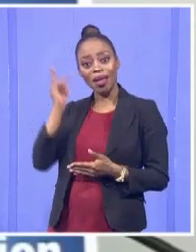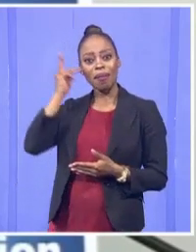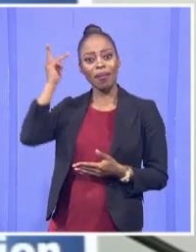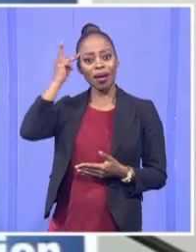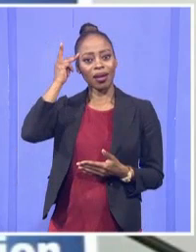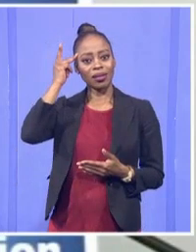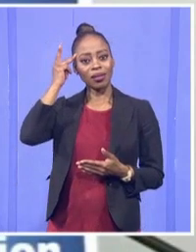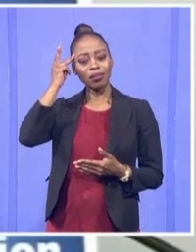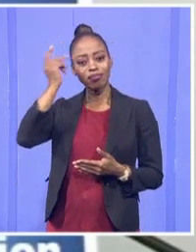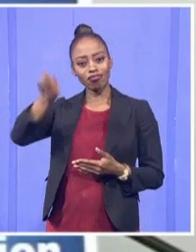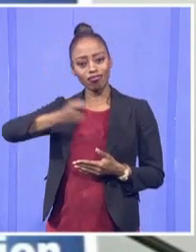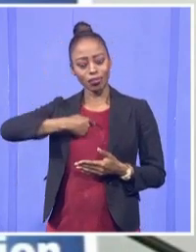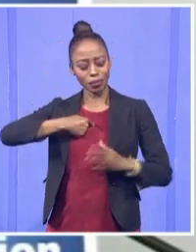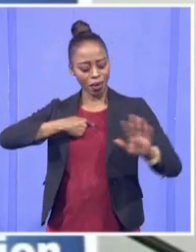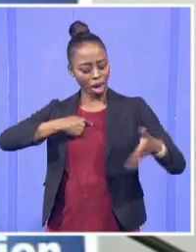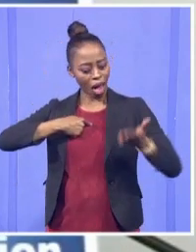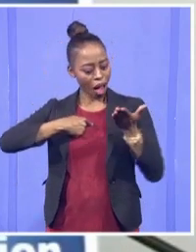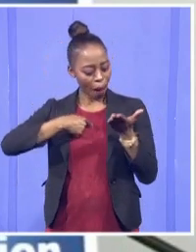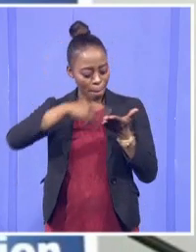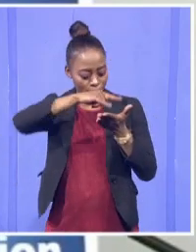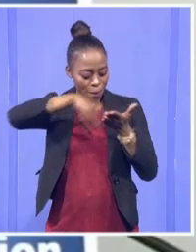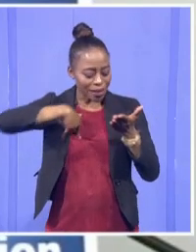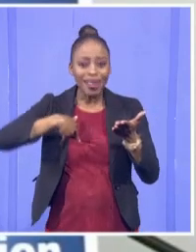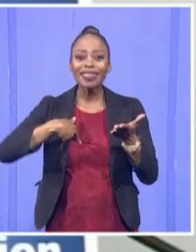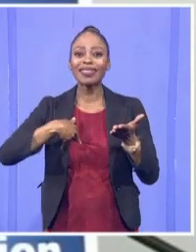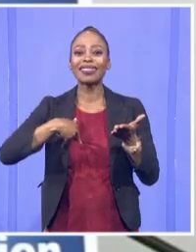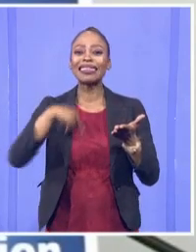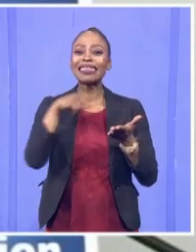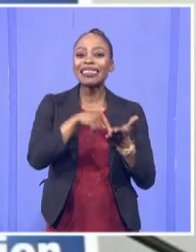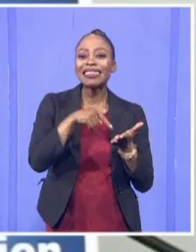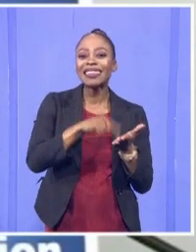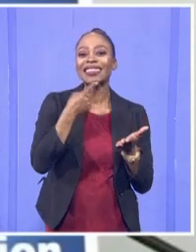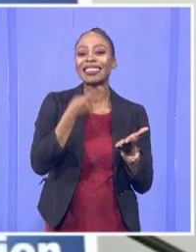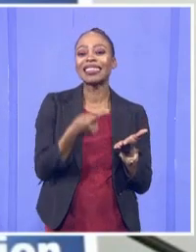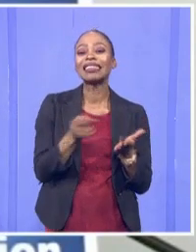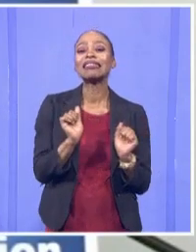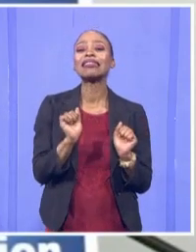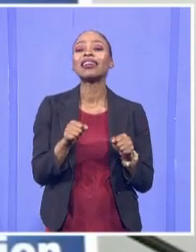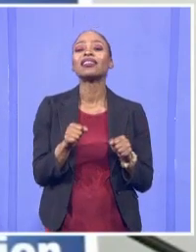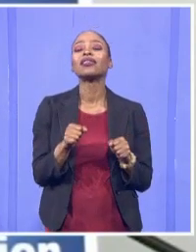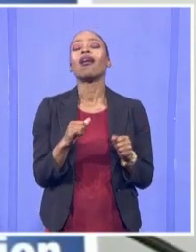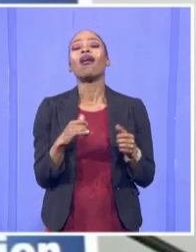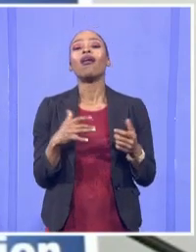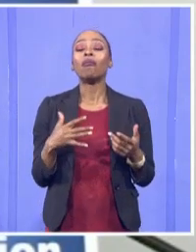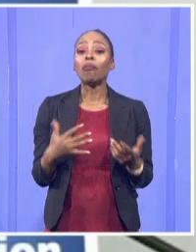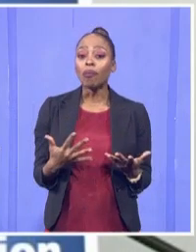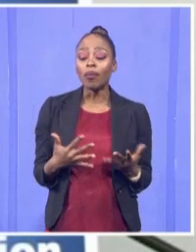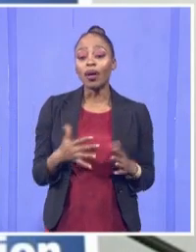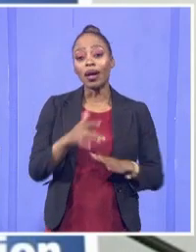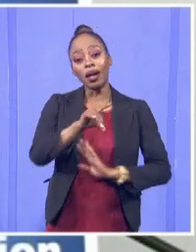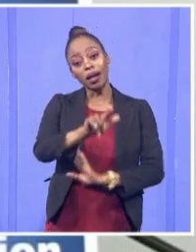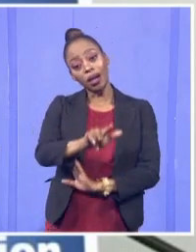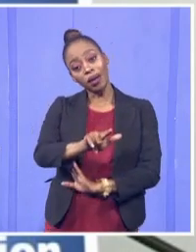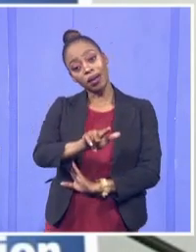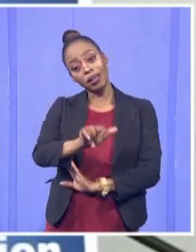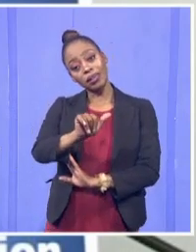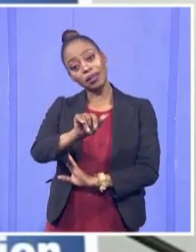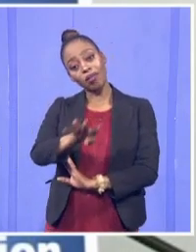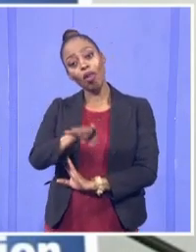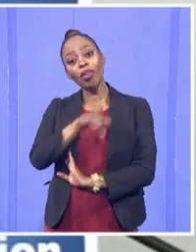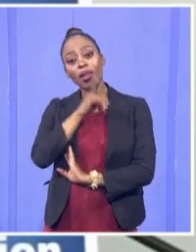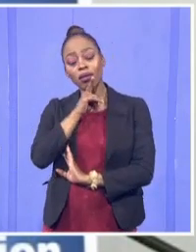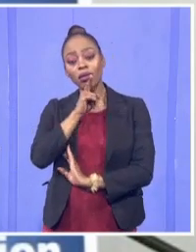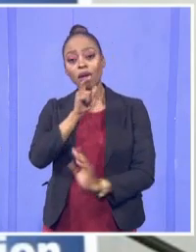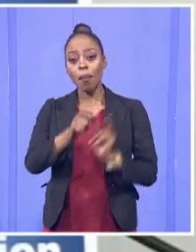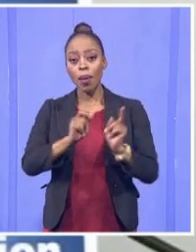going to get an SMS that says, amongst the 764,000 people